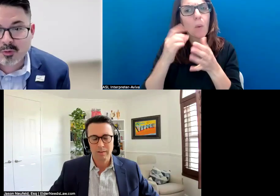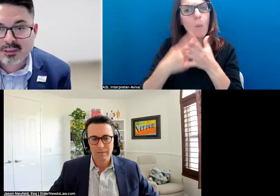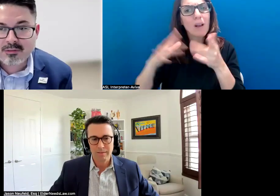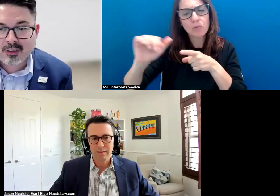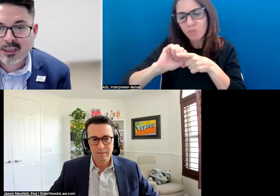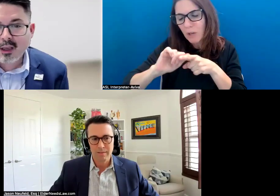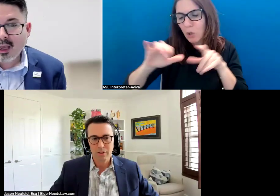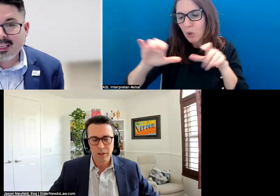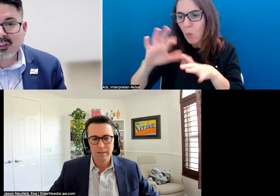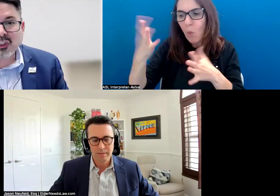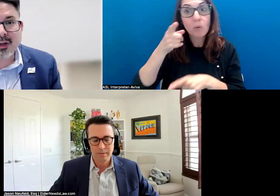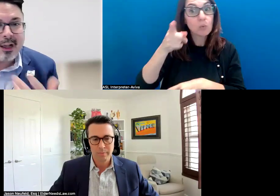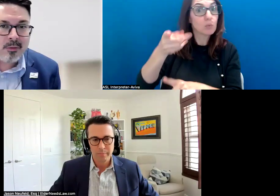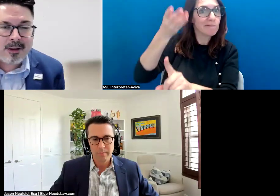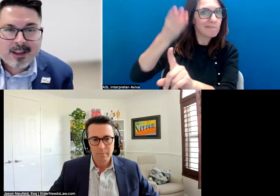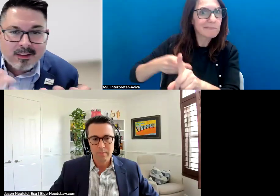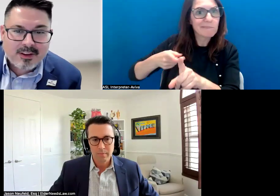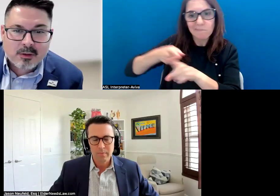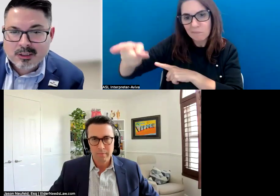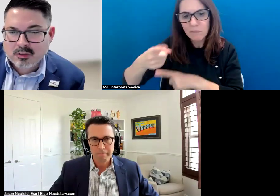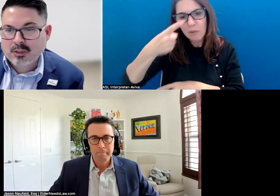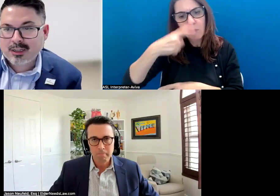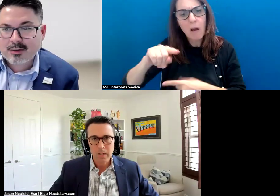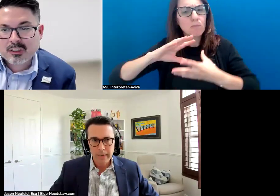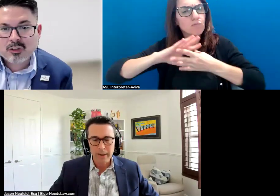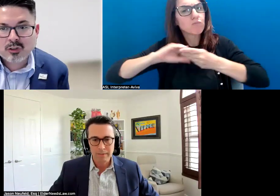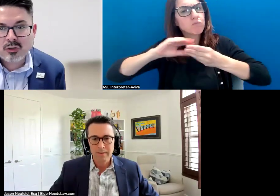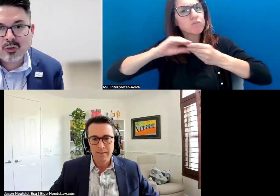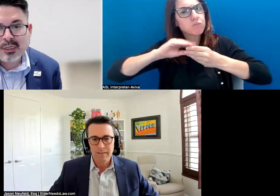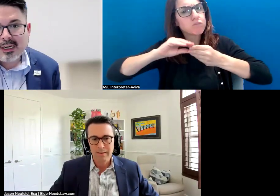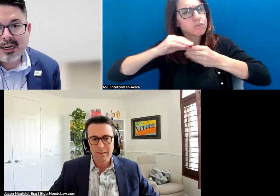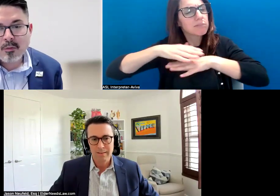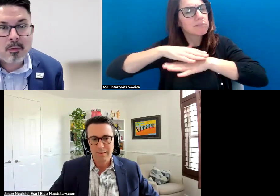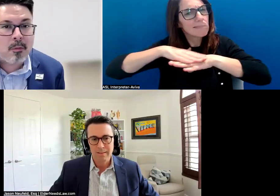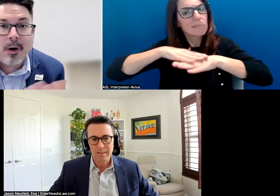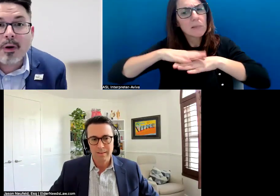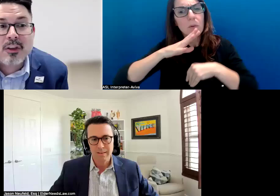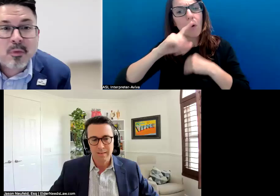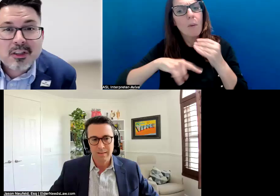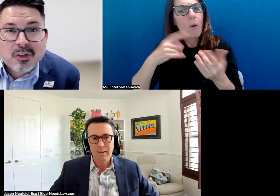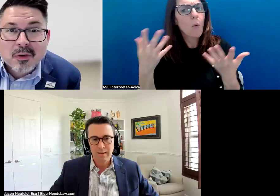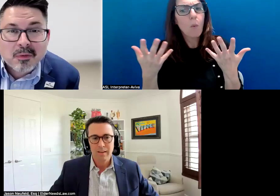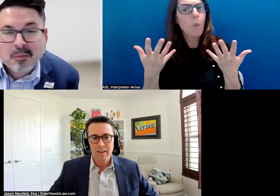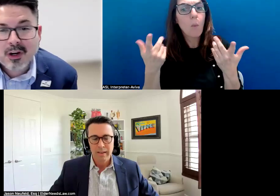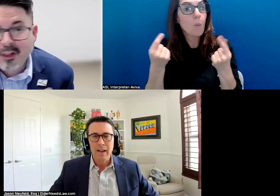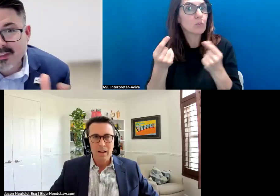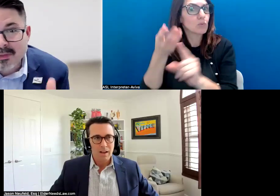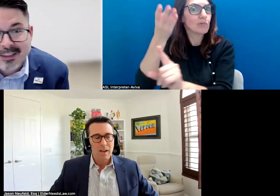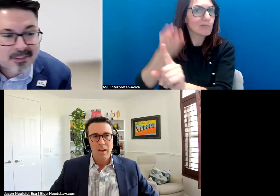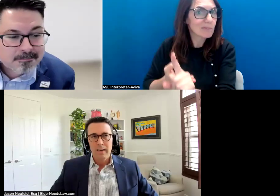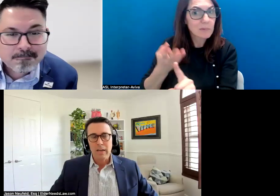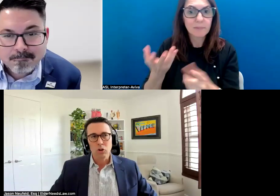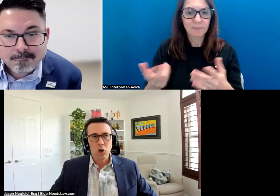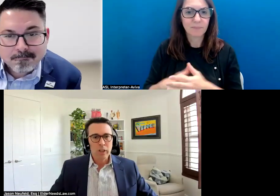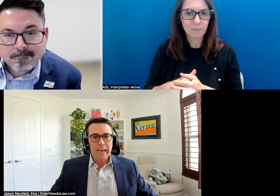you do specifically. Give us your elevator pitch when it comes into what you do and what all this